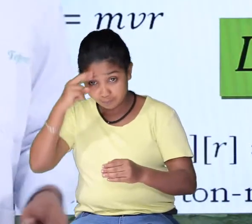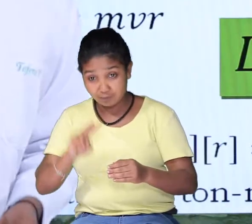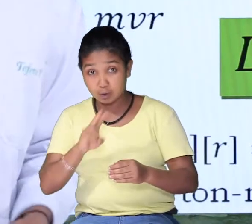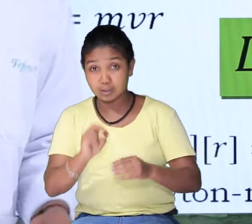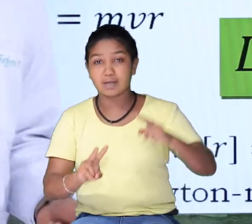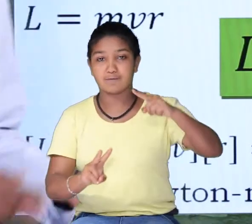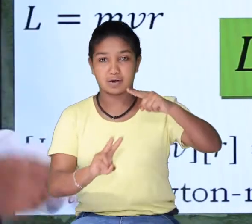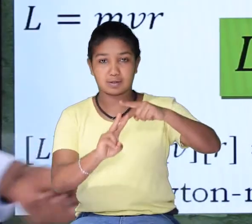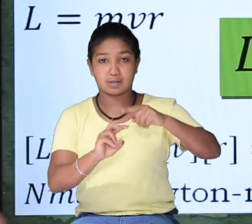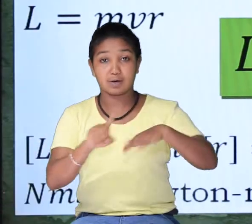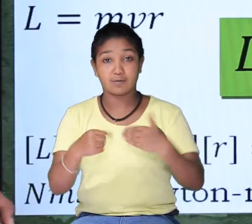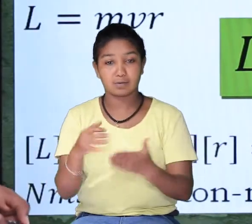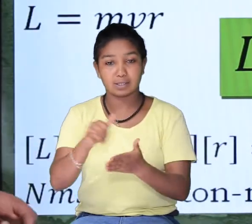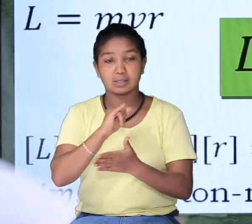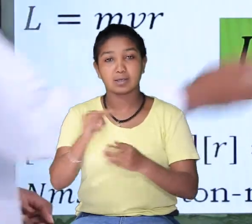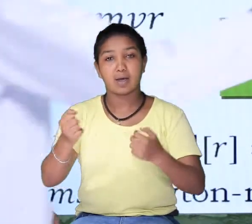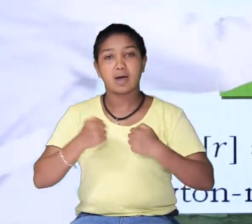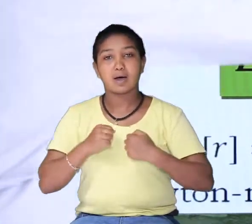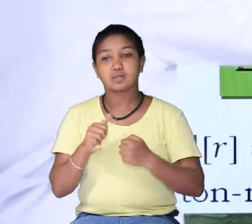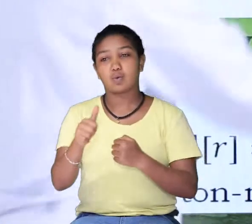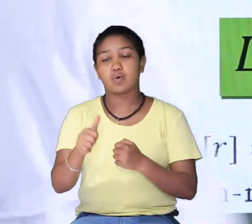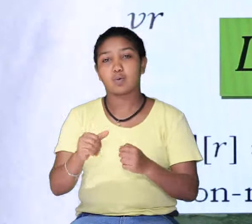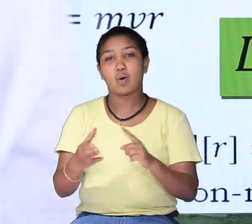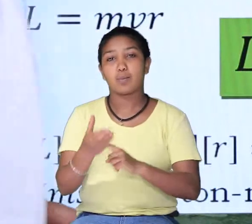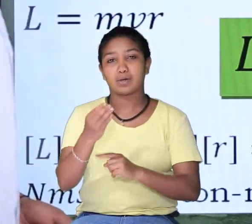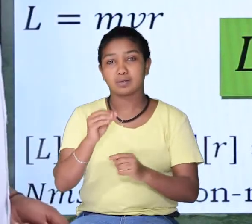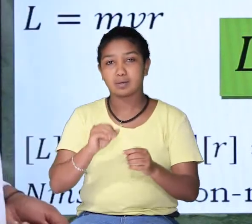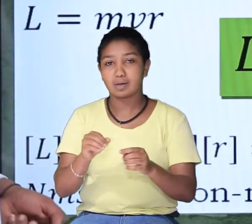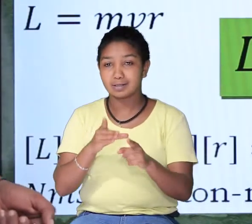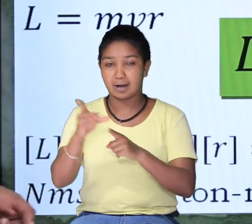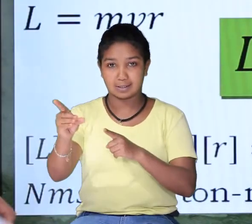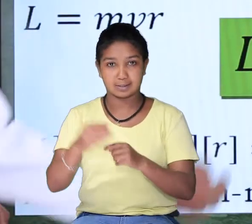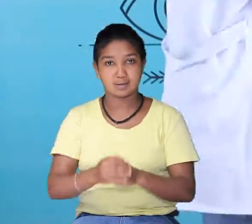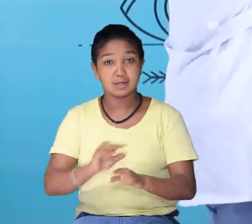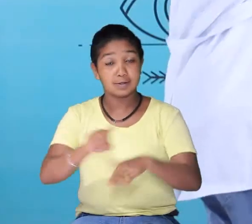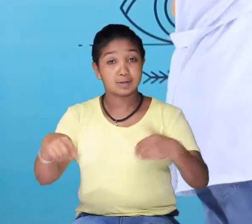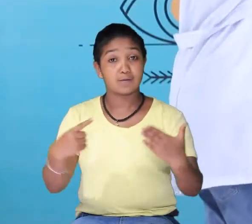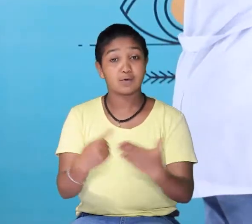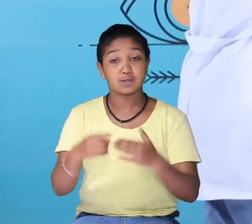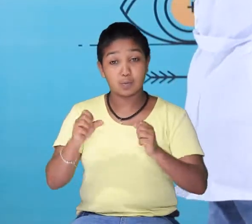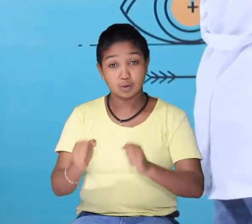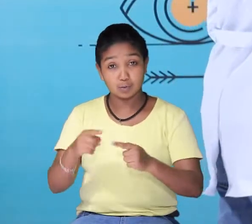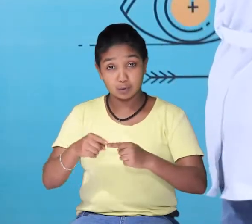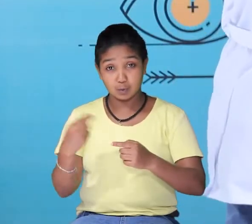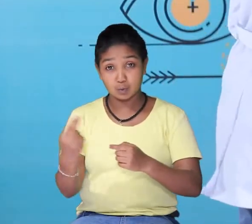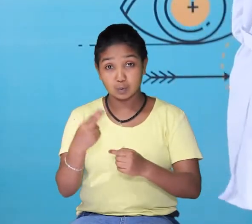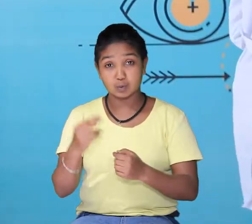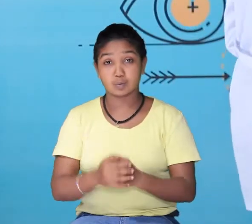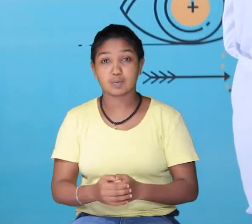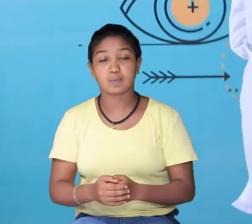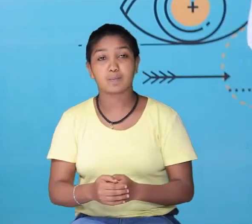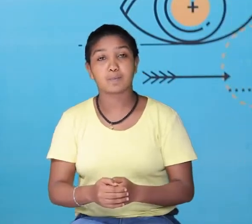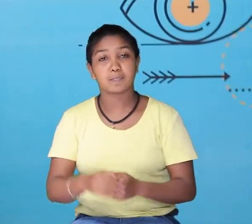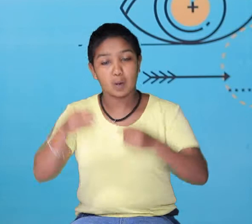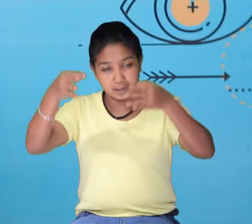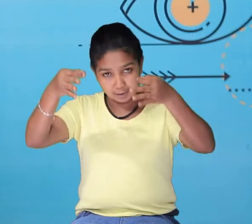Velocity is a vector quantity, so that it has its component along each direction. Therefore, it's possible to use matrix so that